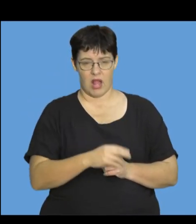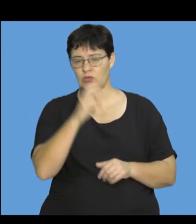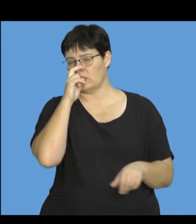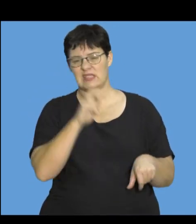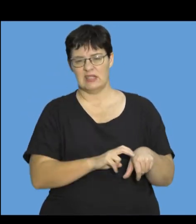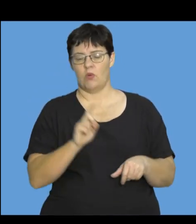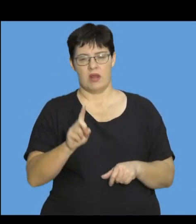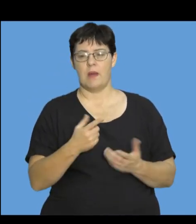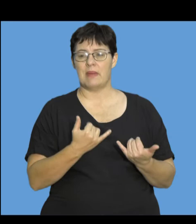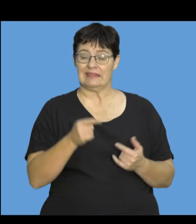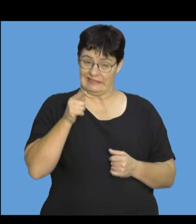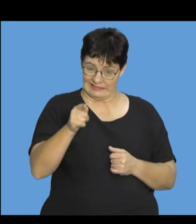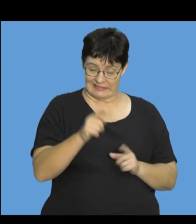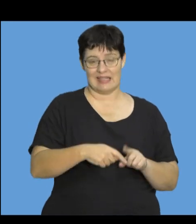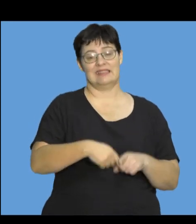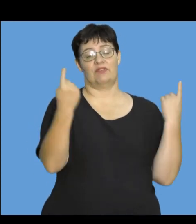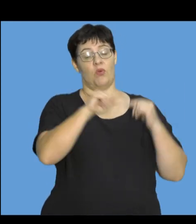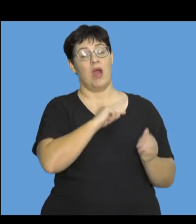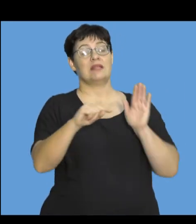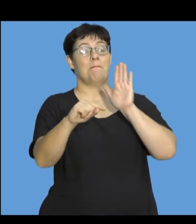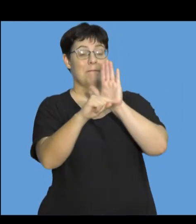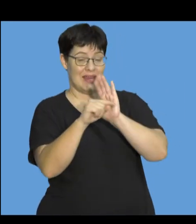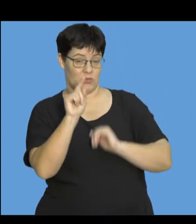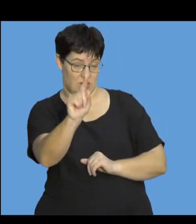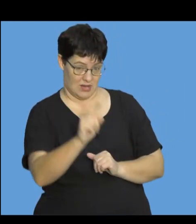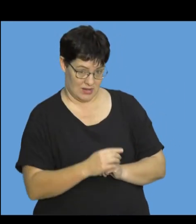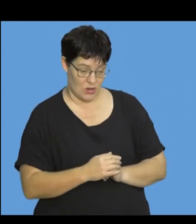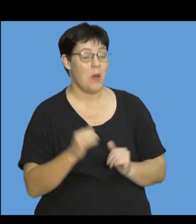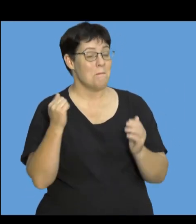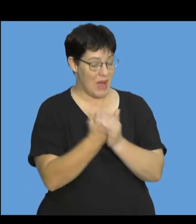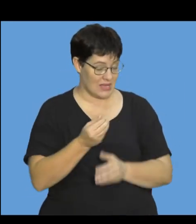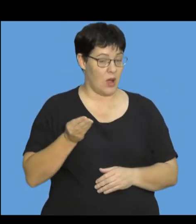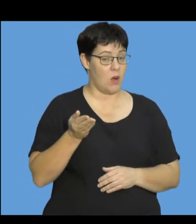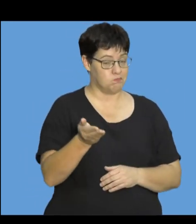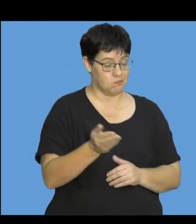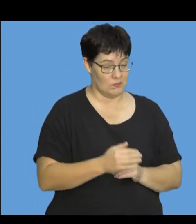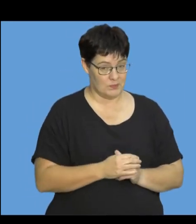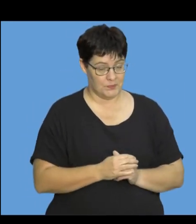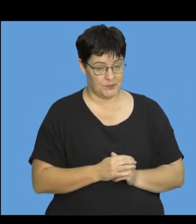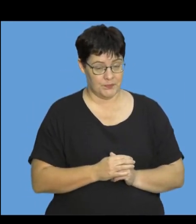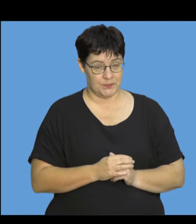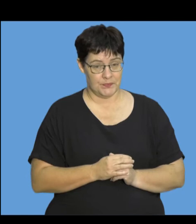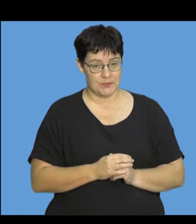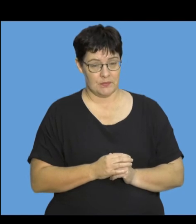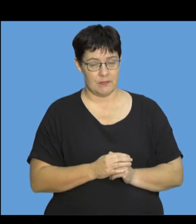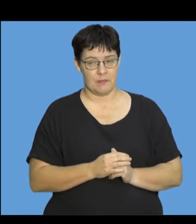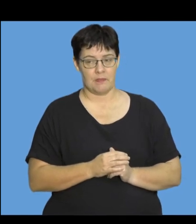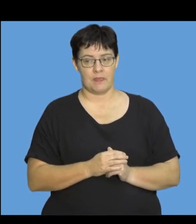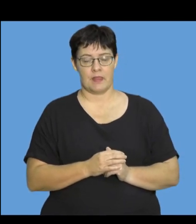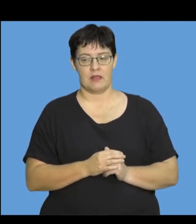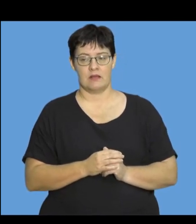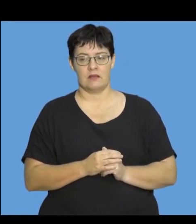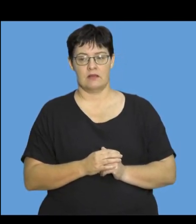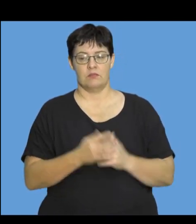need to write 1, but now this is a different one. It's a negative 1. So you definitely need to write it down, right?